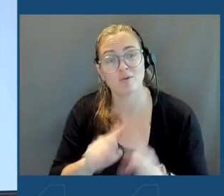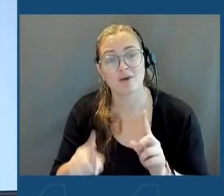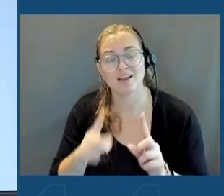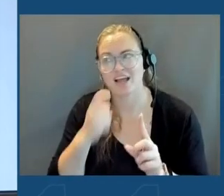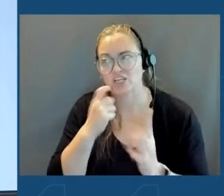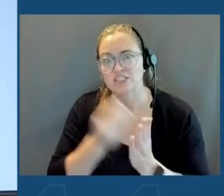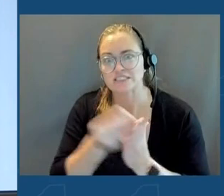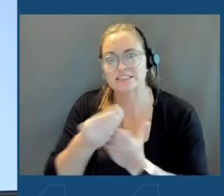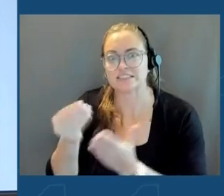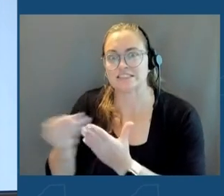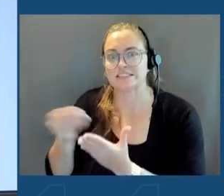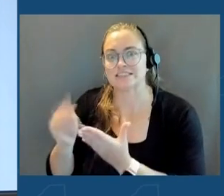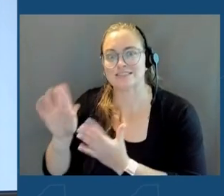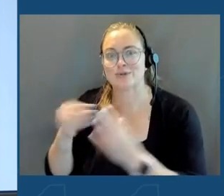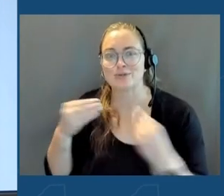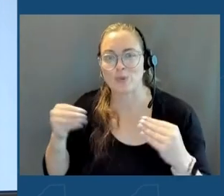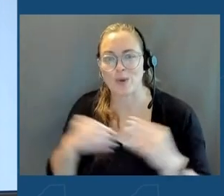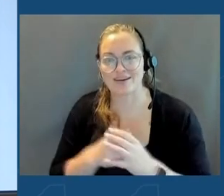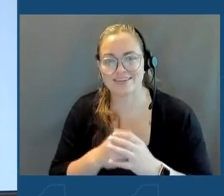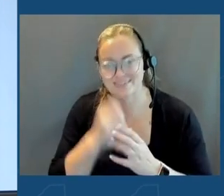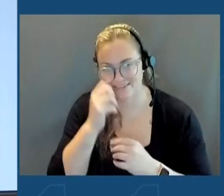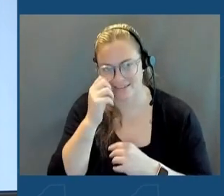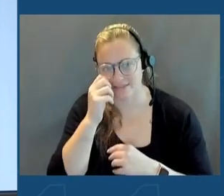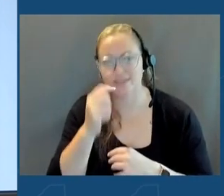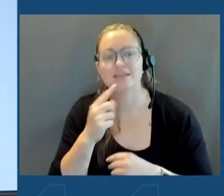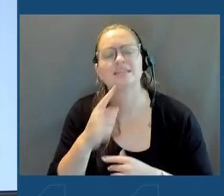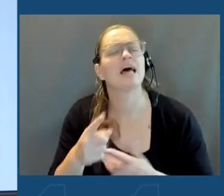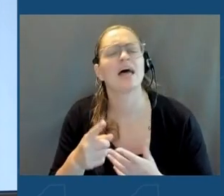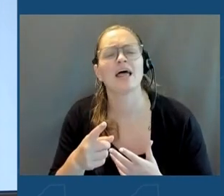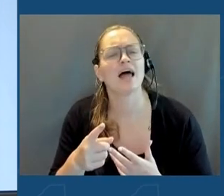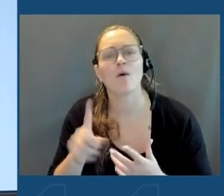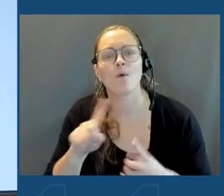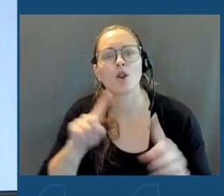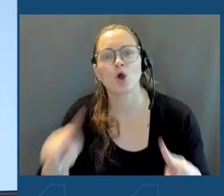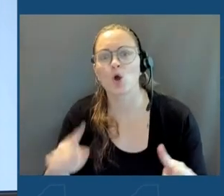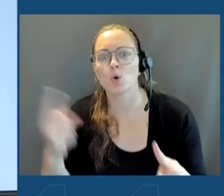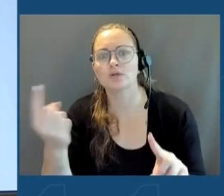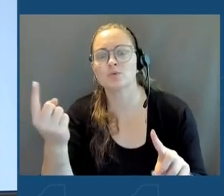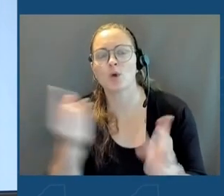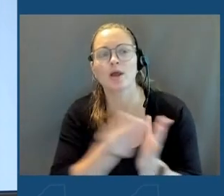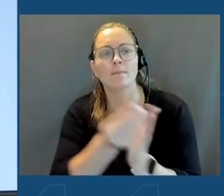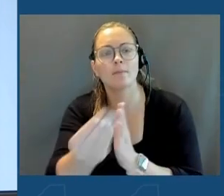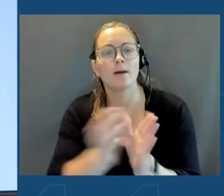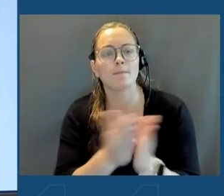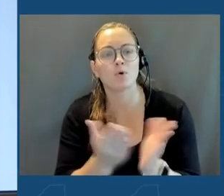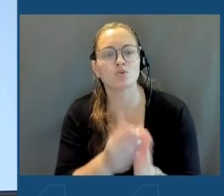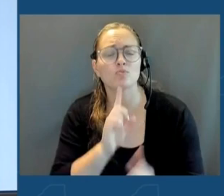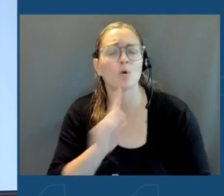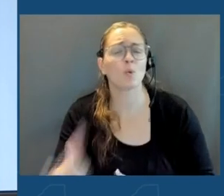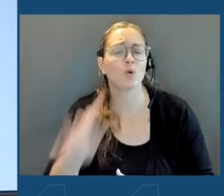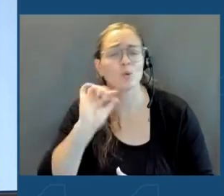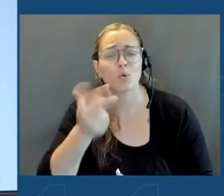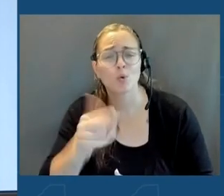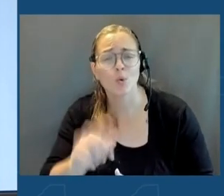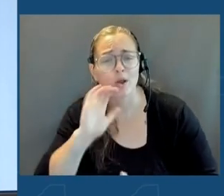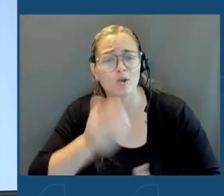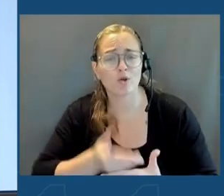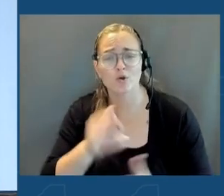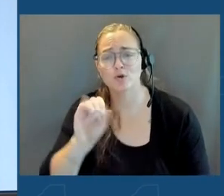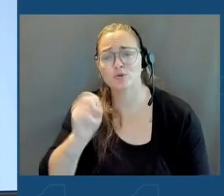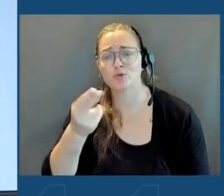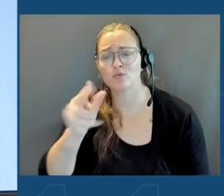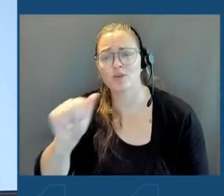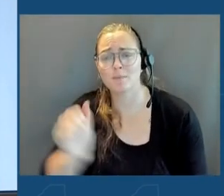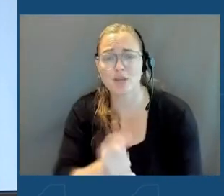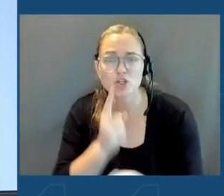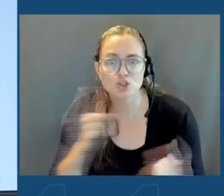store. Because I said, get me there early enough that I can buy some books for my one-year-old granddaughter, Sophia, and I'm going to make sure she does come